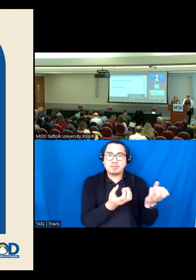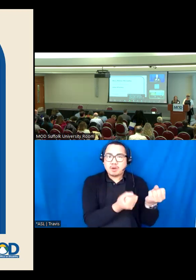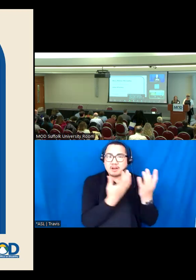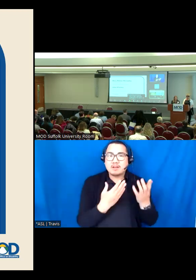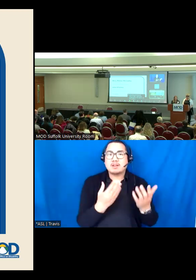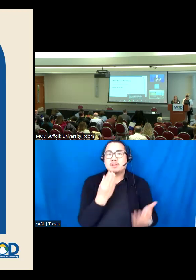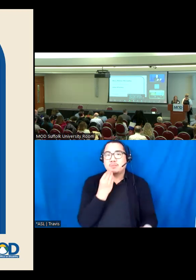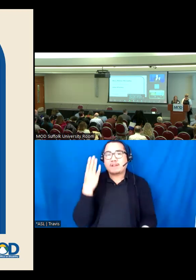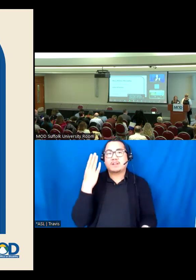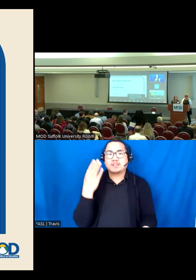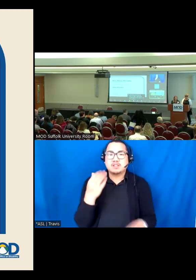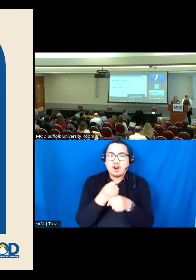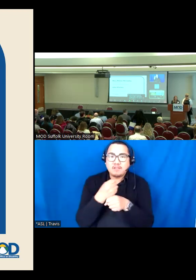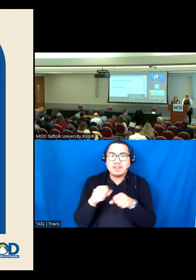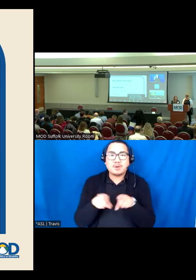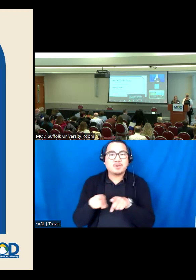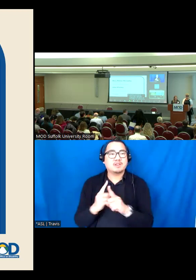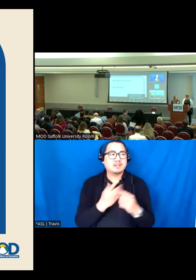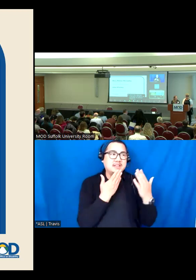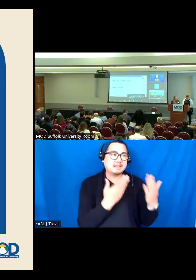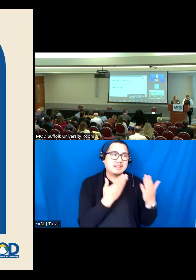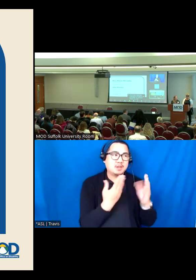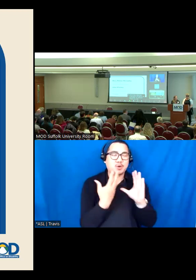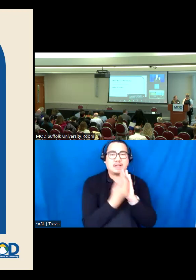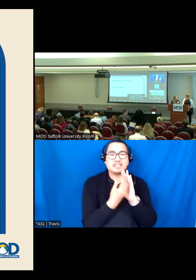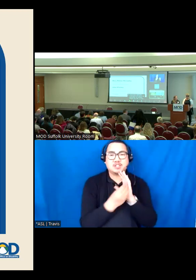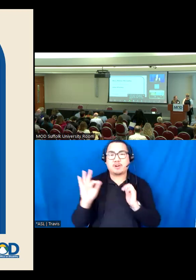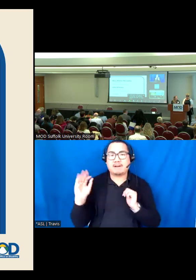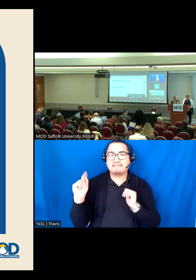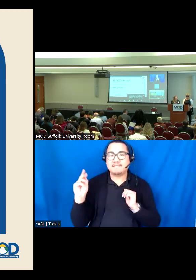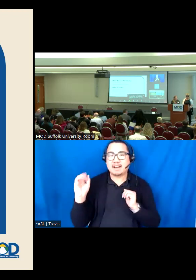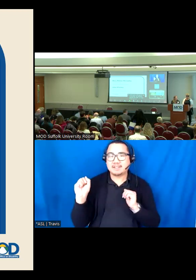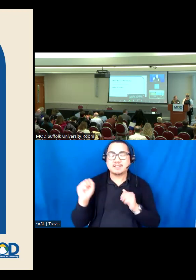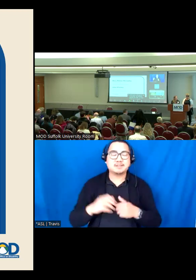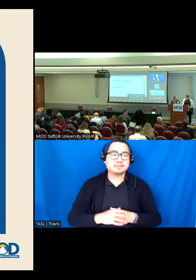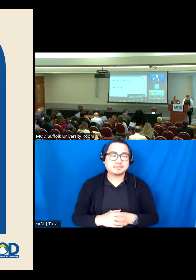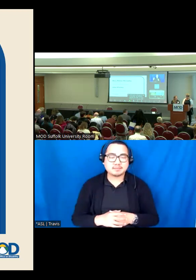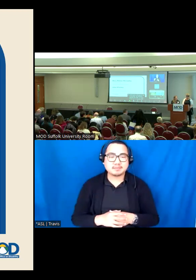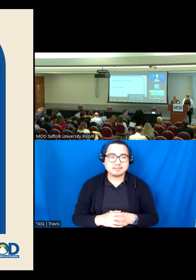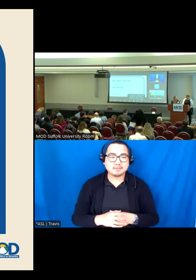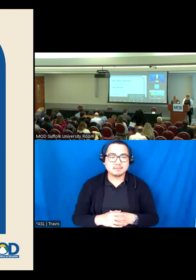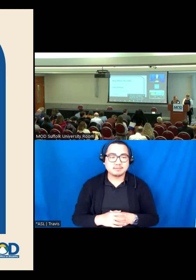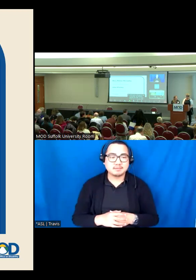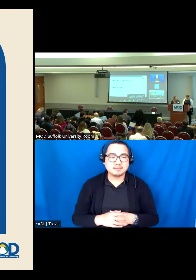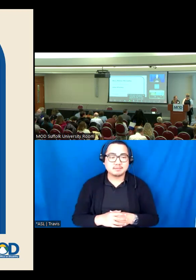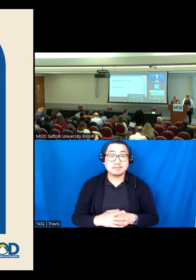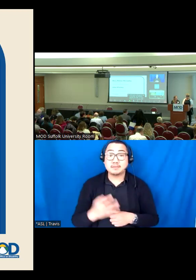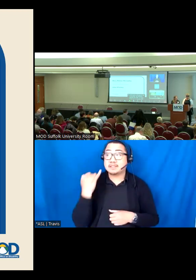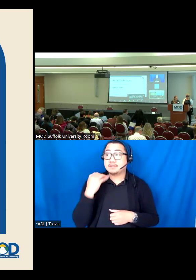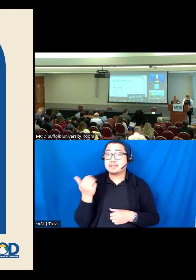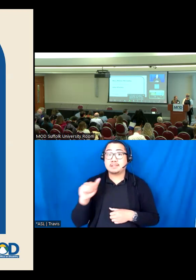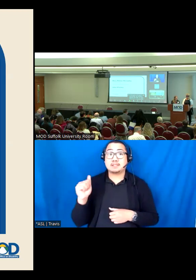coffee. So thank you very much to External Affairs. And if anyone is